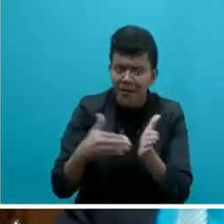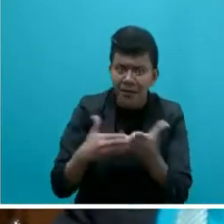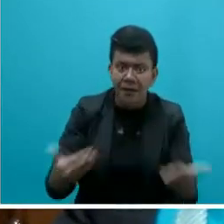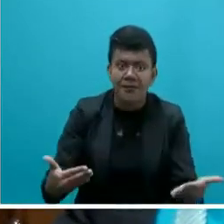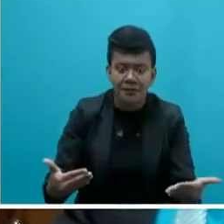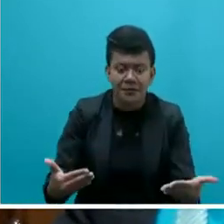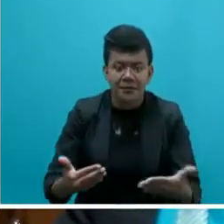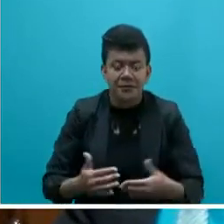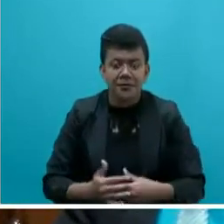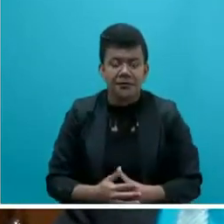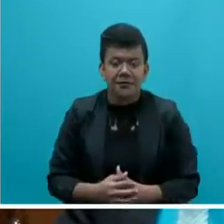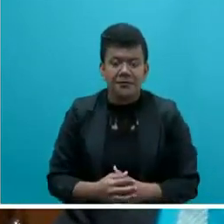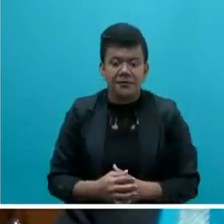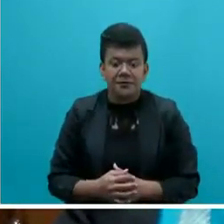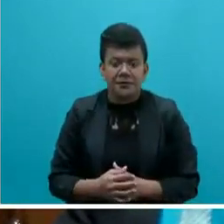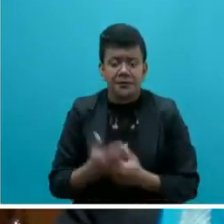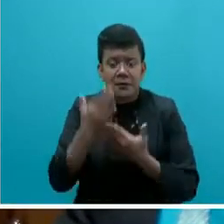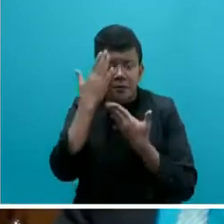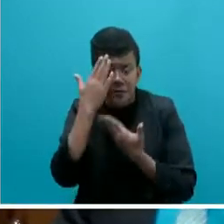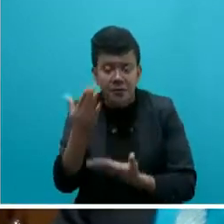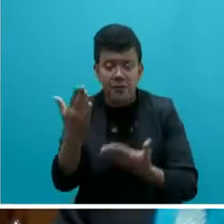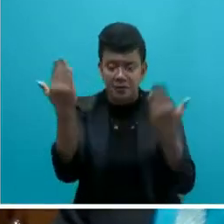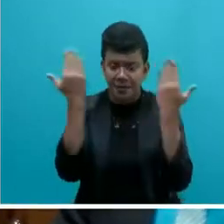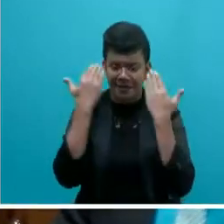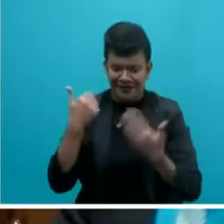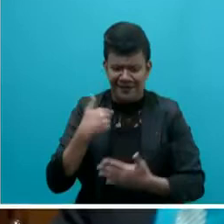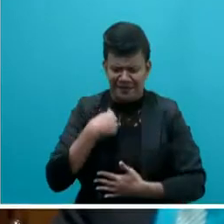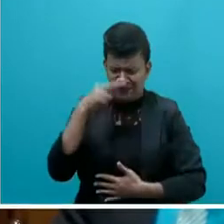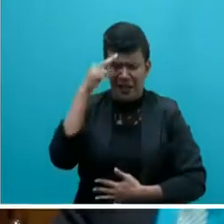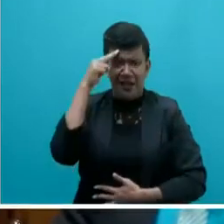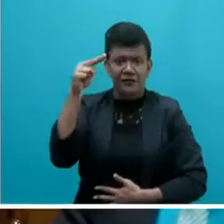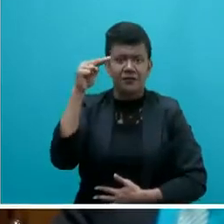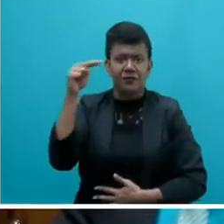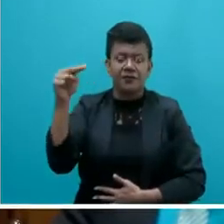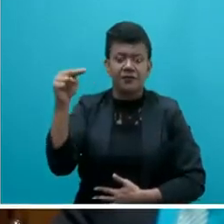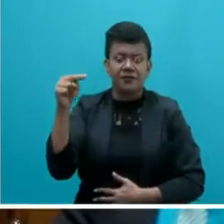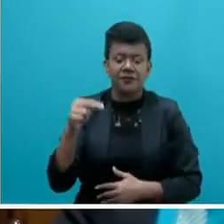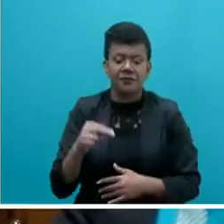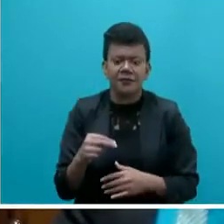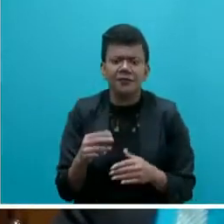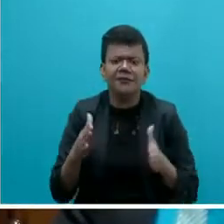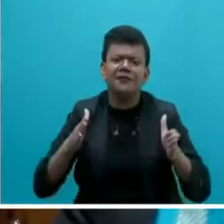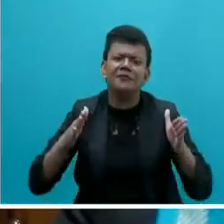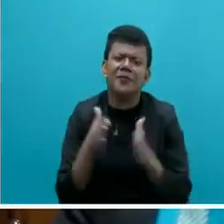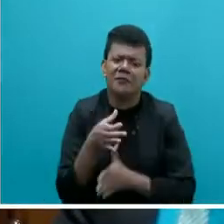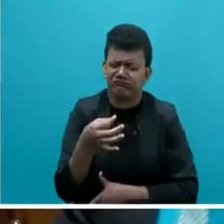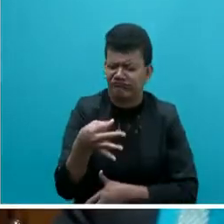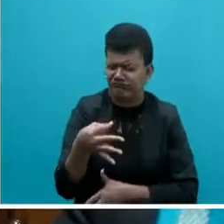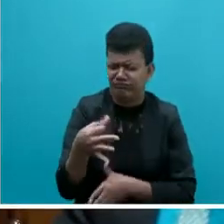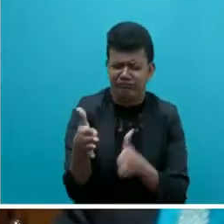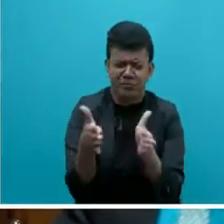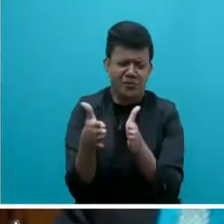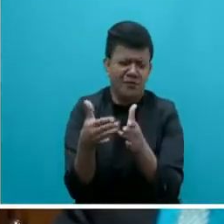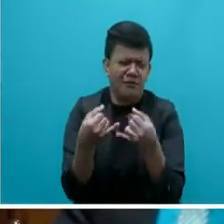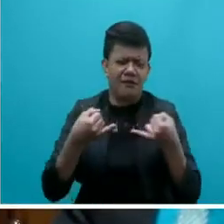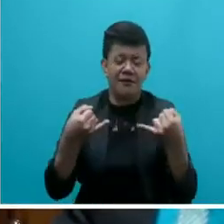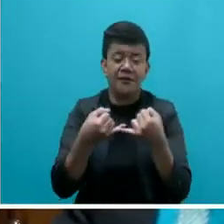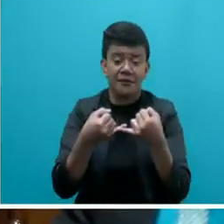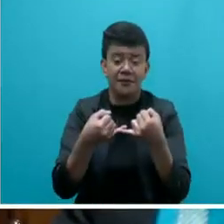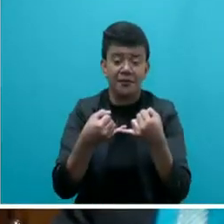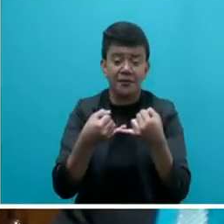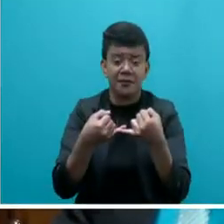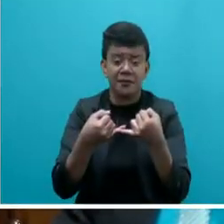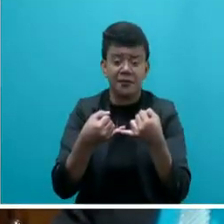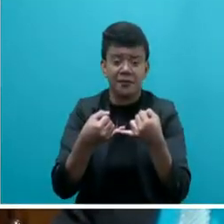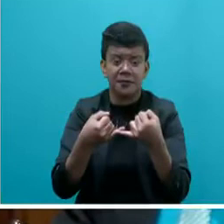Honourable Speaker said, we are a nation and a small island state that has refined great things, making and ending ourselves a notable space in the modern